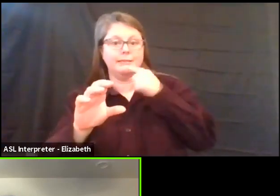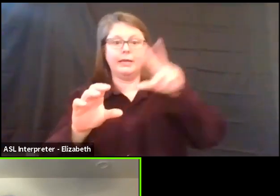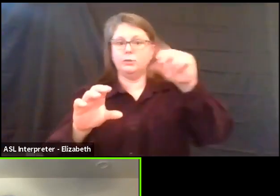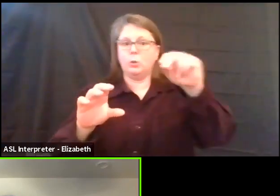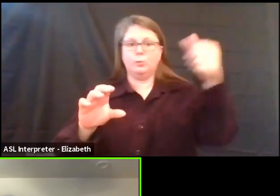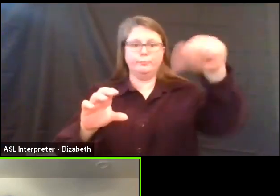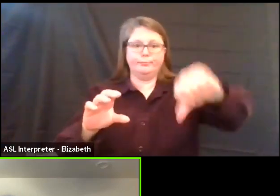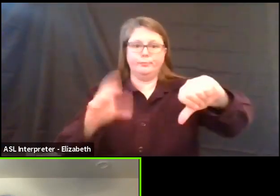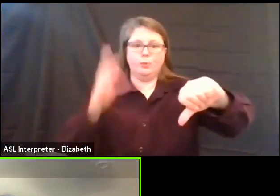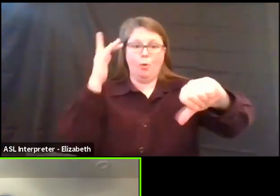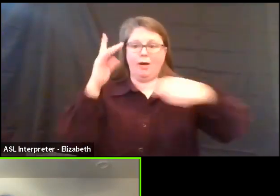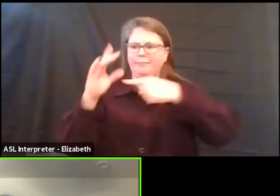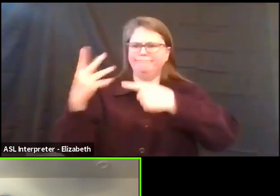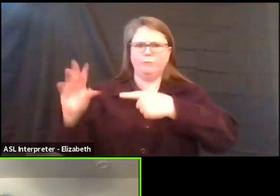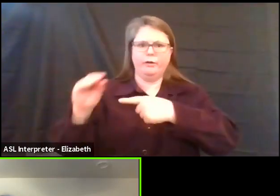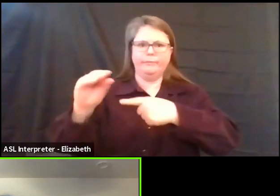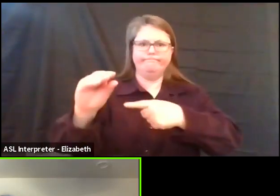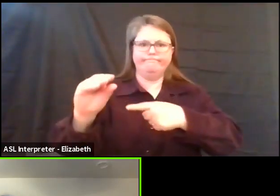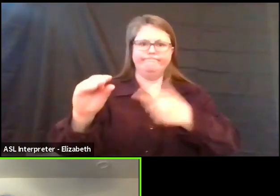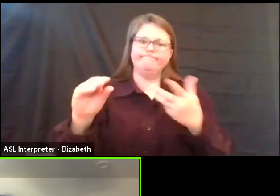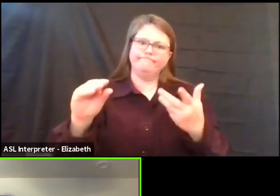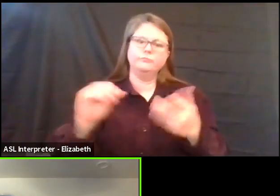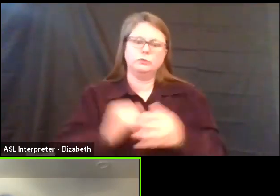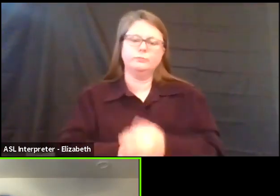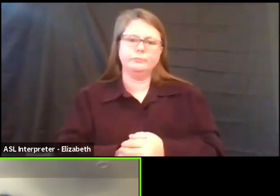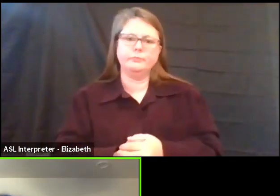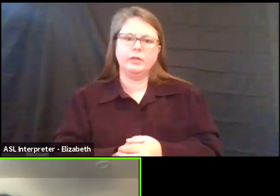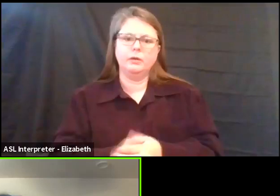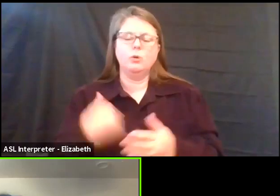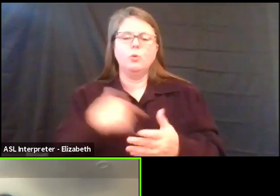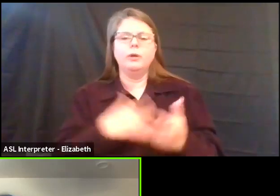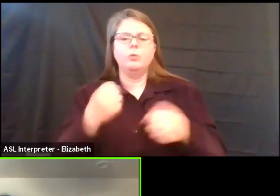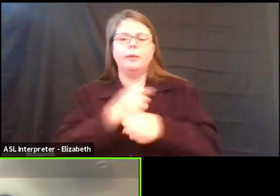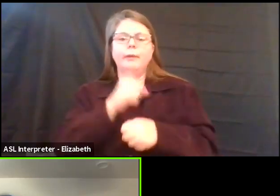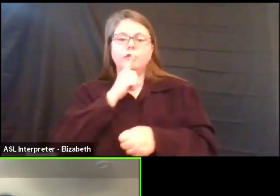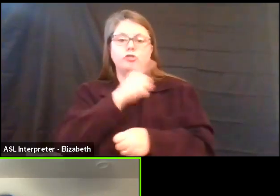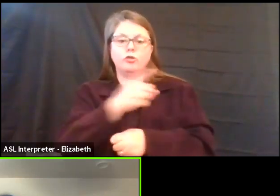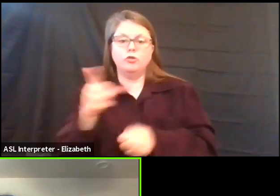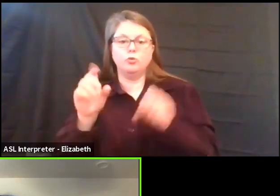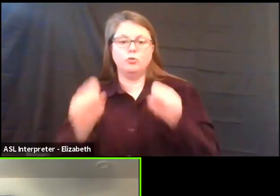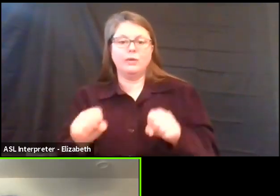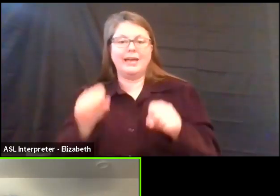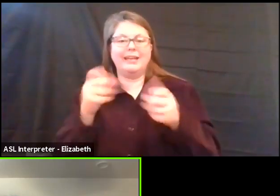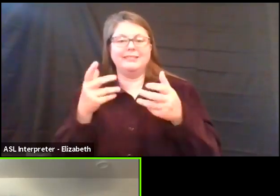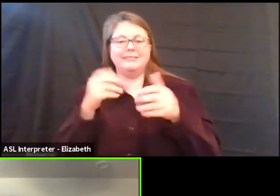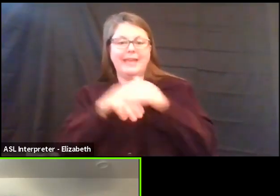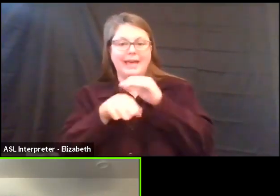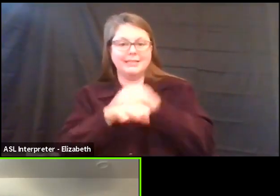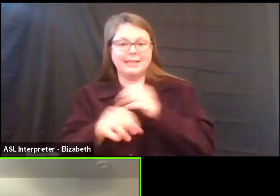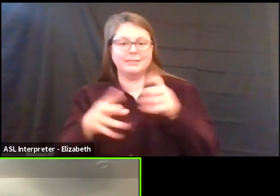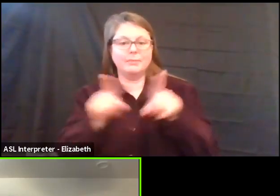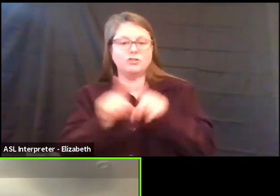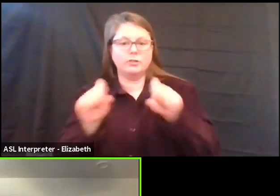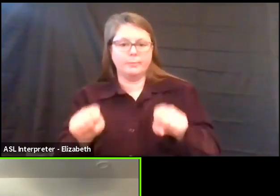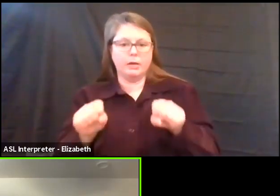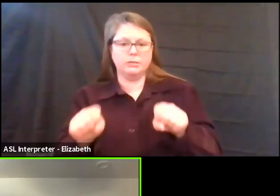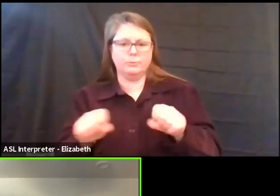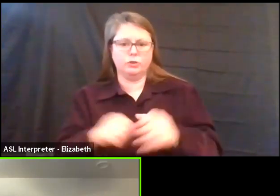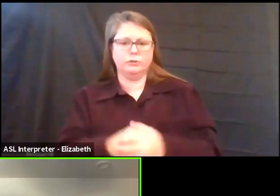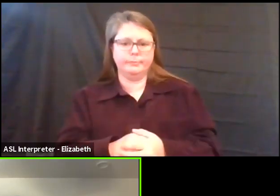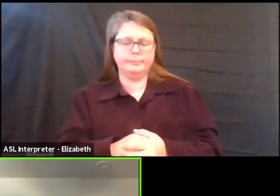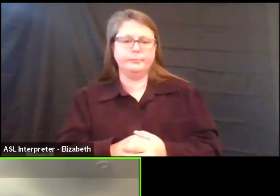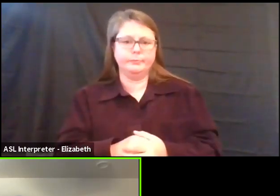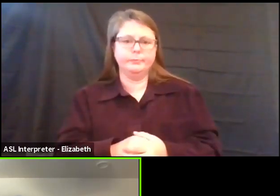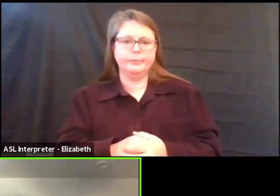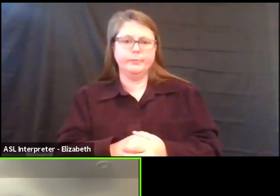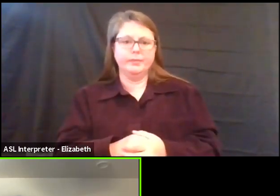can access as much as you can in assistance. And so it's just a matter of timing.